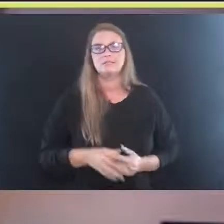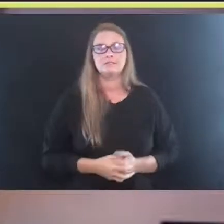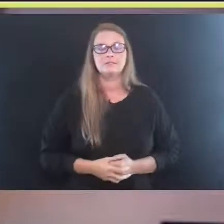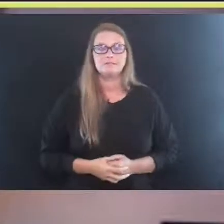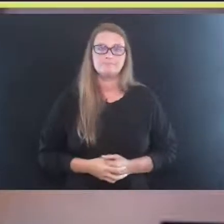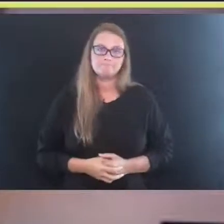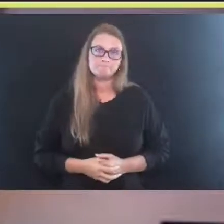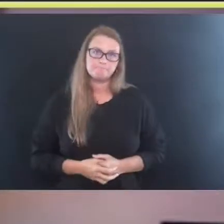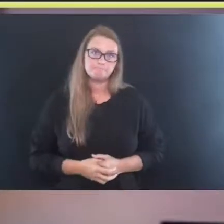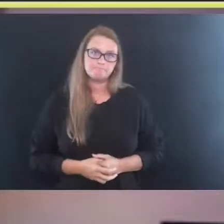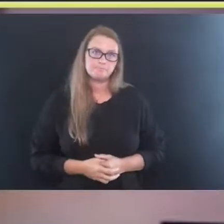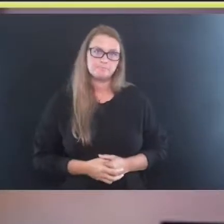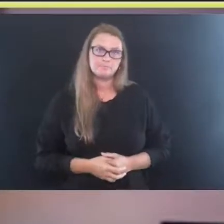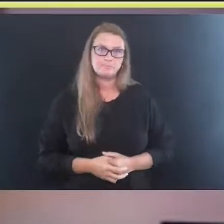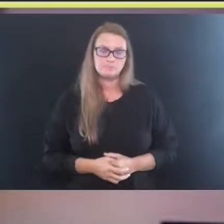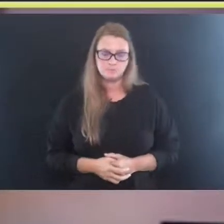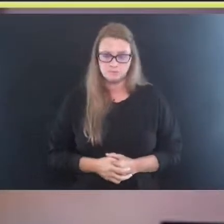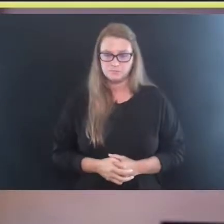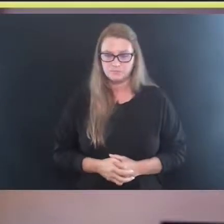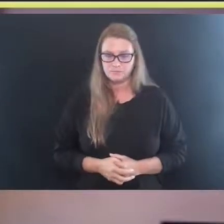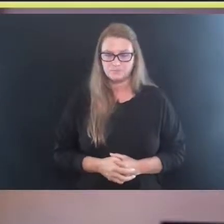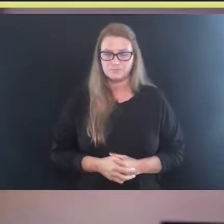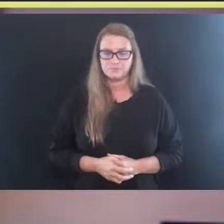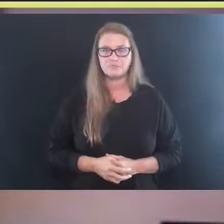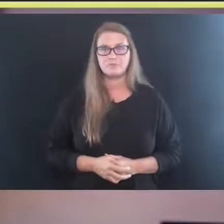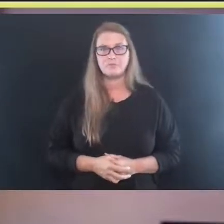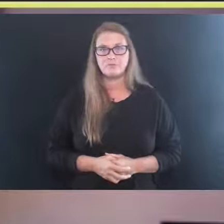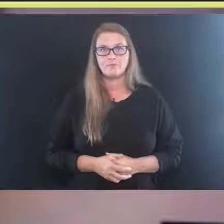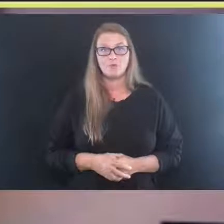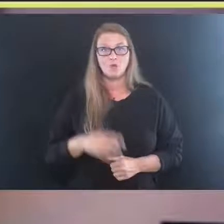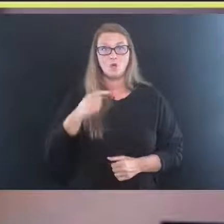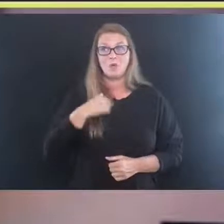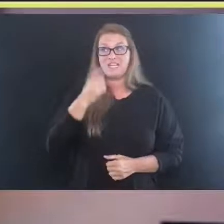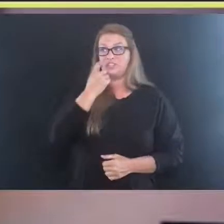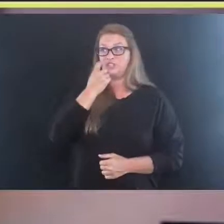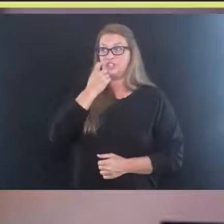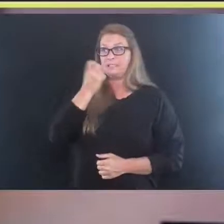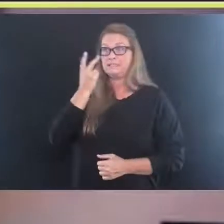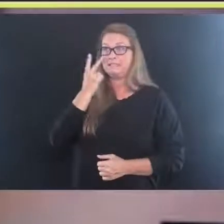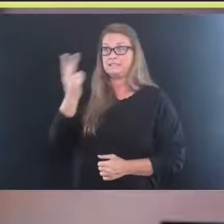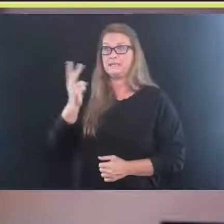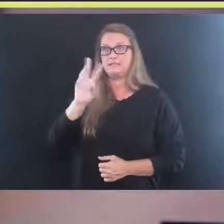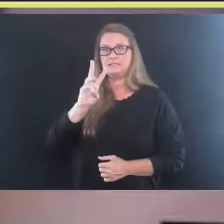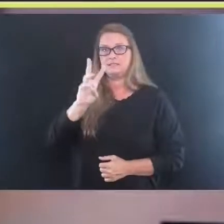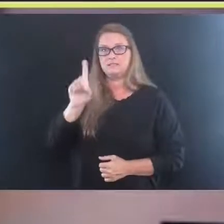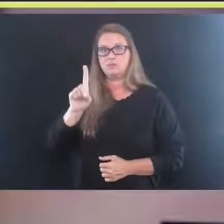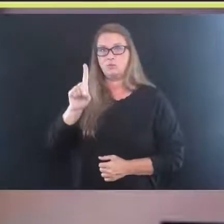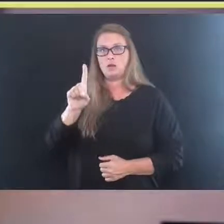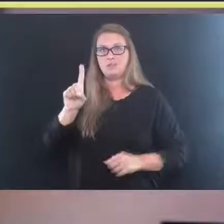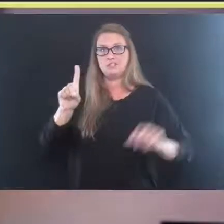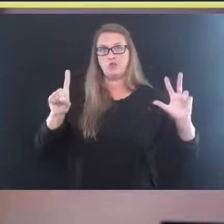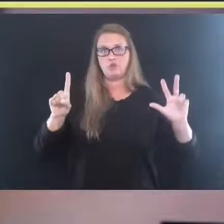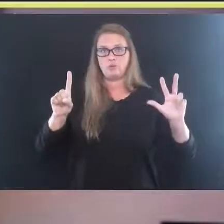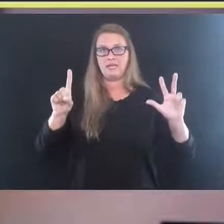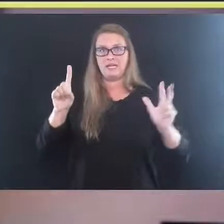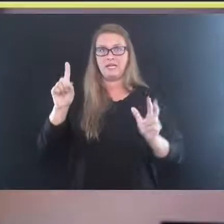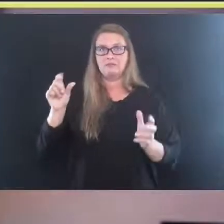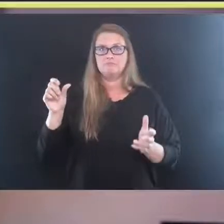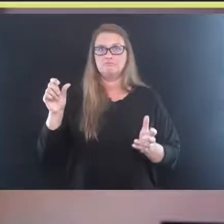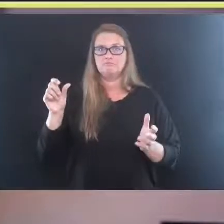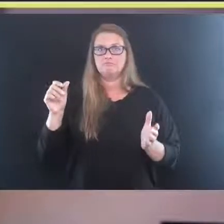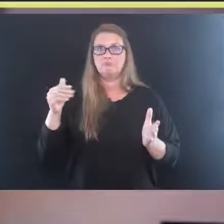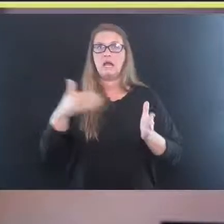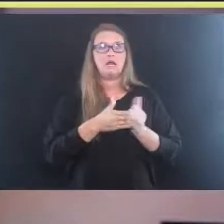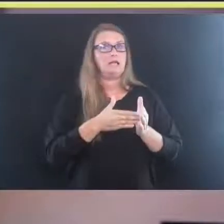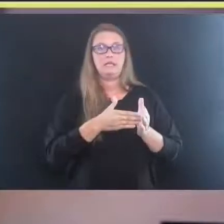that. But that vote, according to what we just saw, was 61-3 against